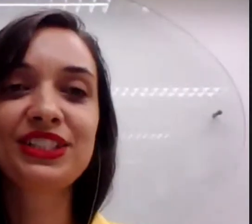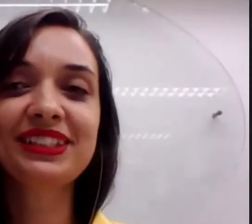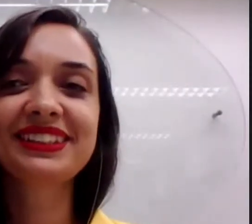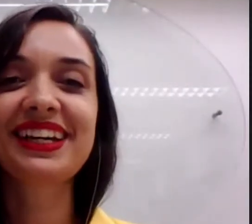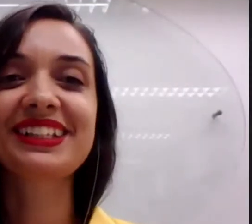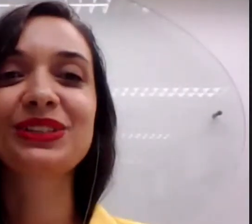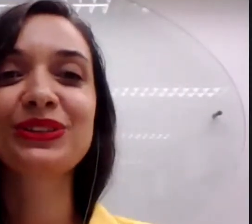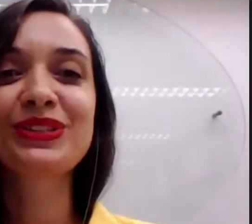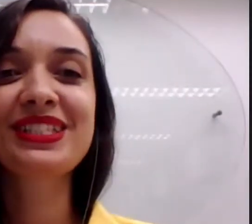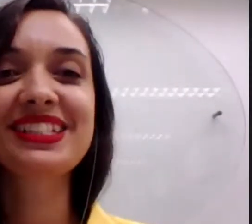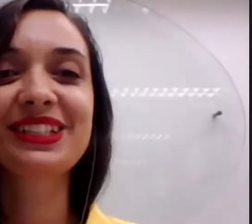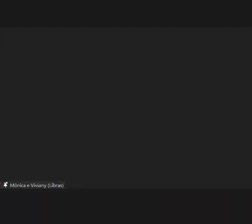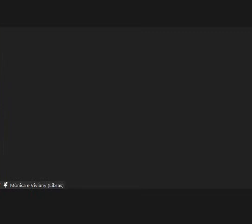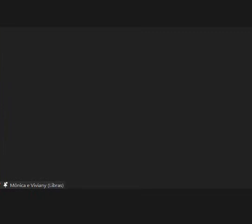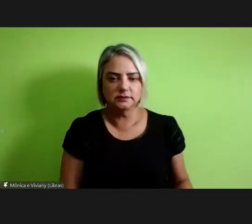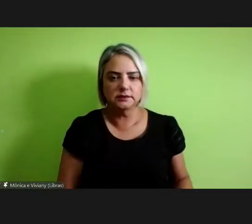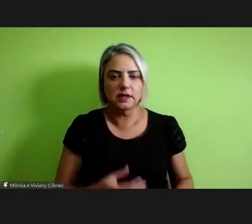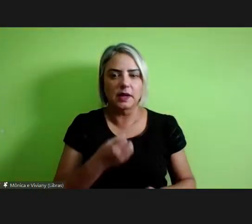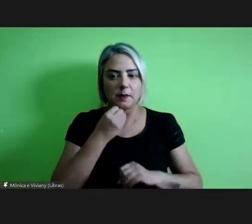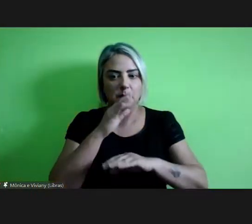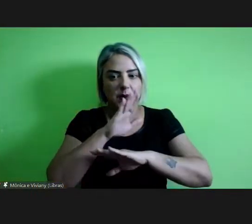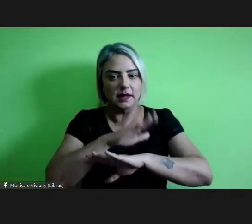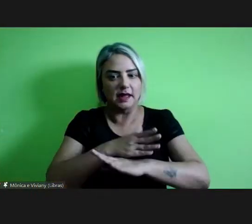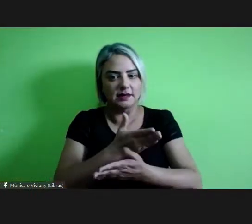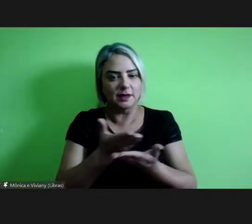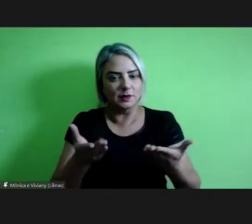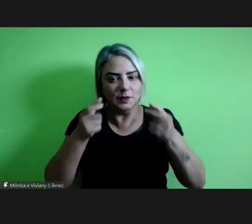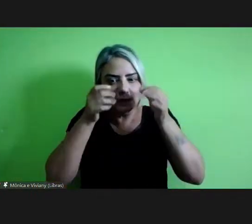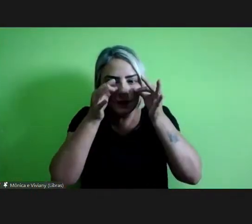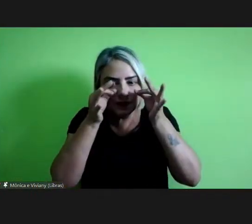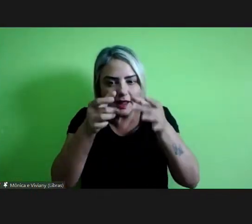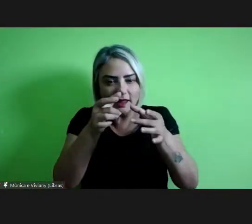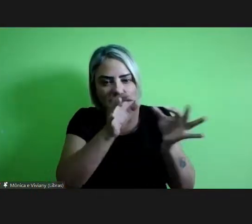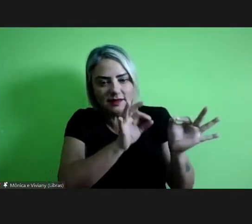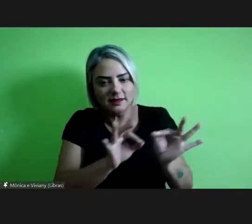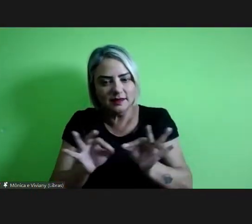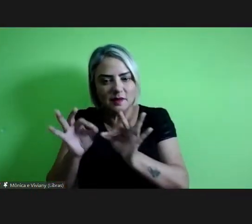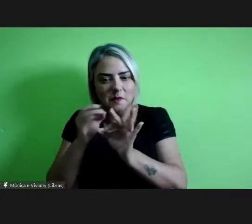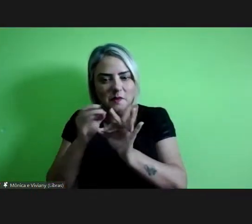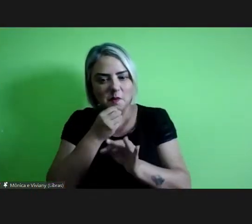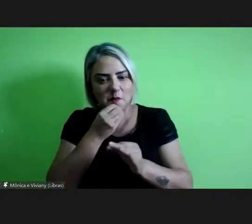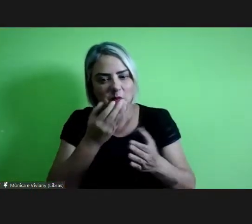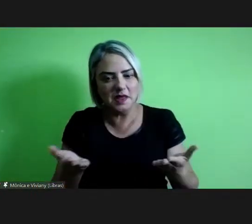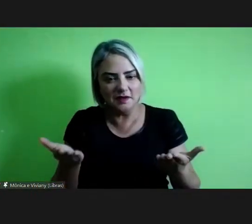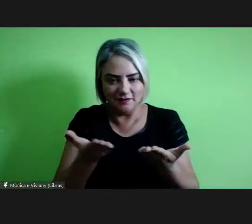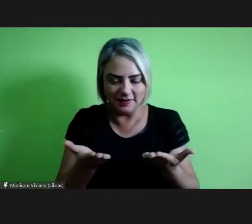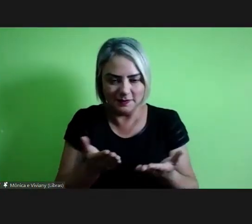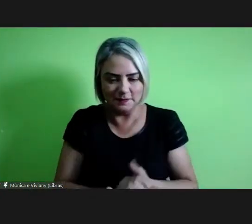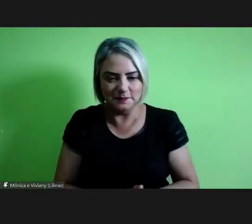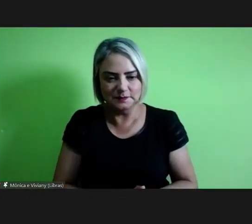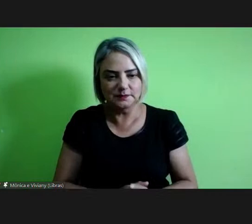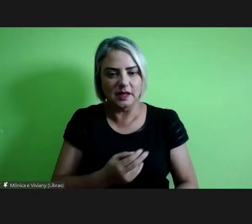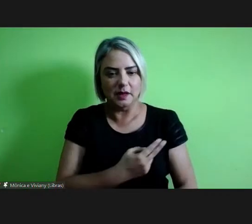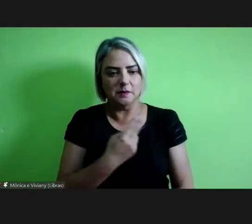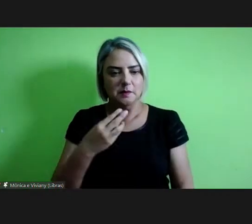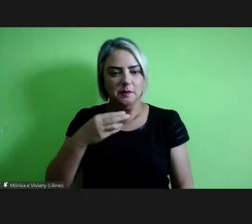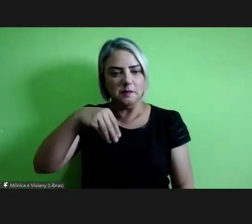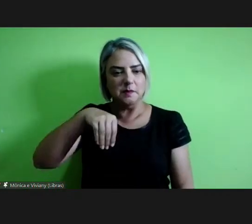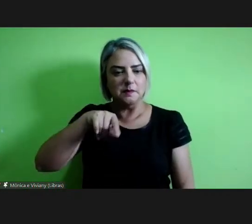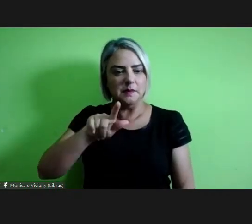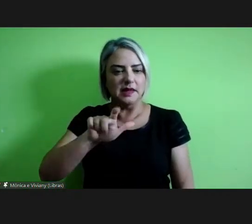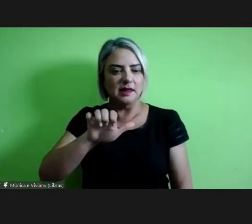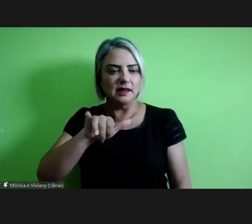Boa tarde a todos e todas que nos assistem. Sejam muito bem-vindas e bem-vindos. Meu nome é Milena Serenini.